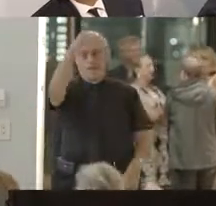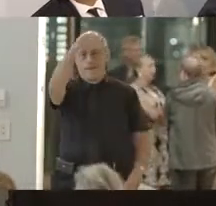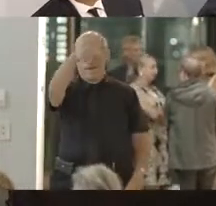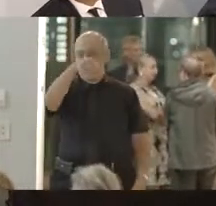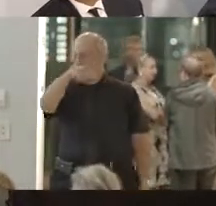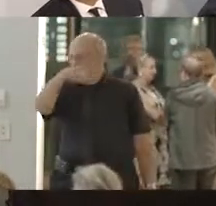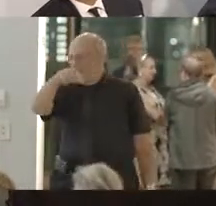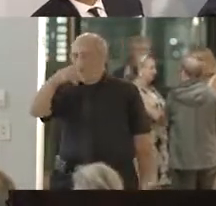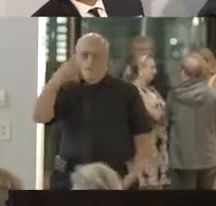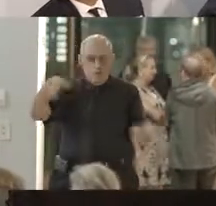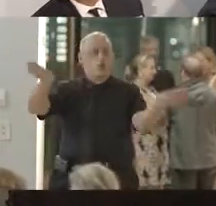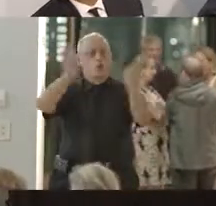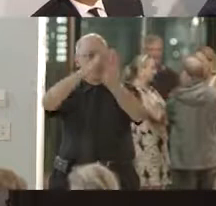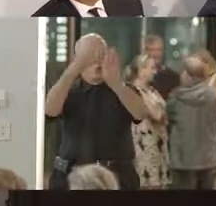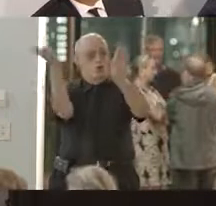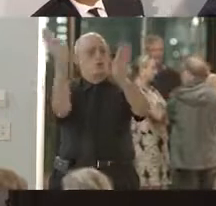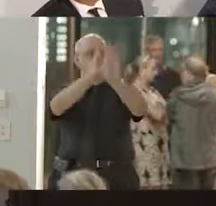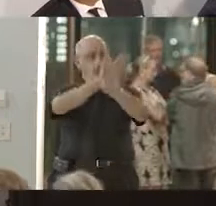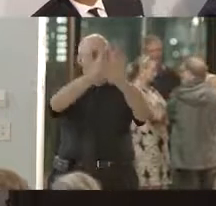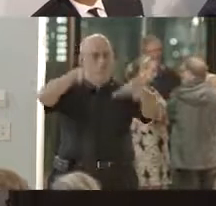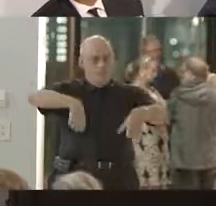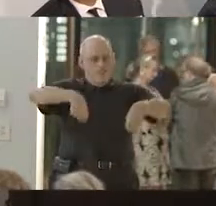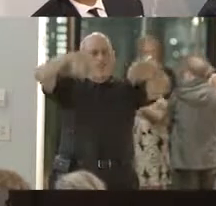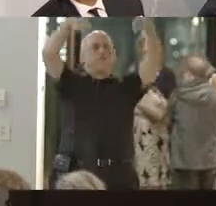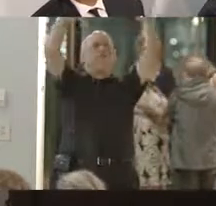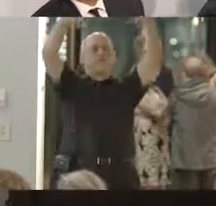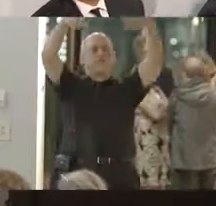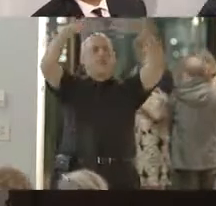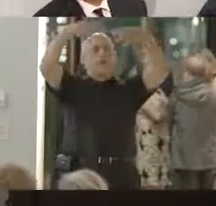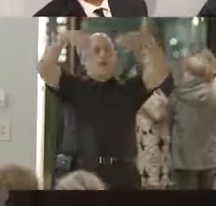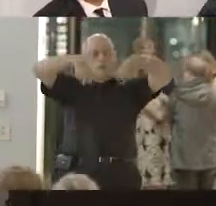to go close the door, lift a gate, etc.